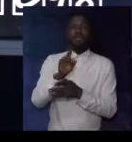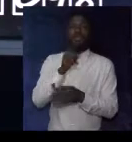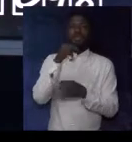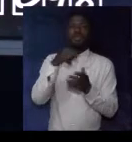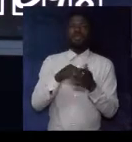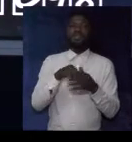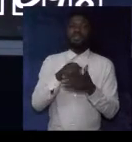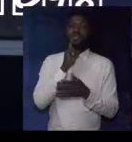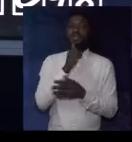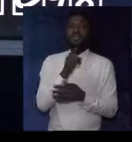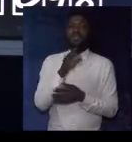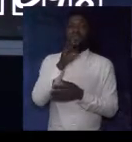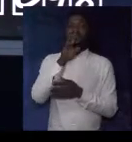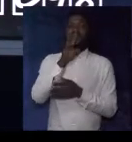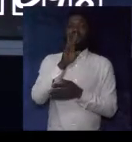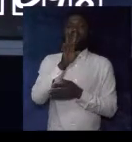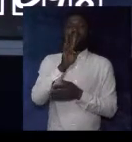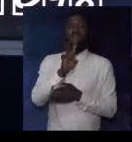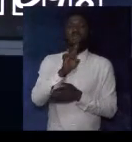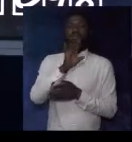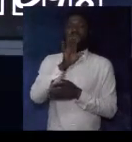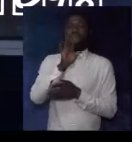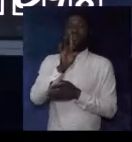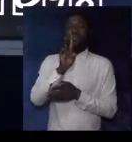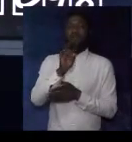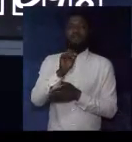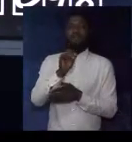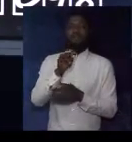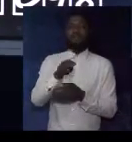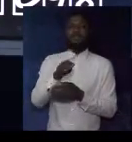770-000-004-098. This indeed, my friend, is 770 billion